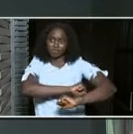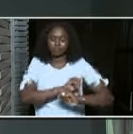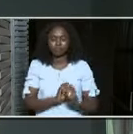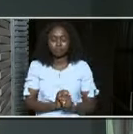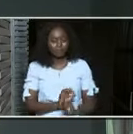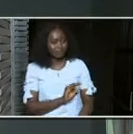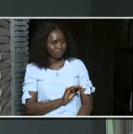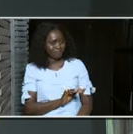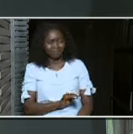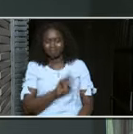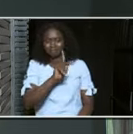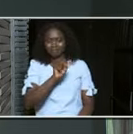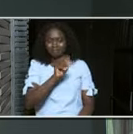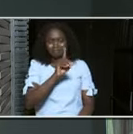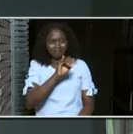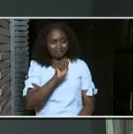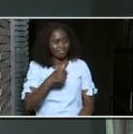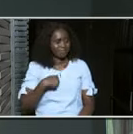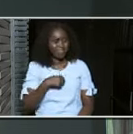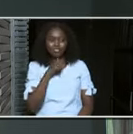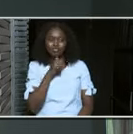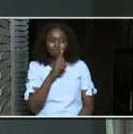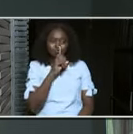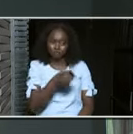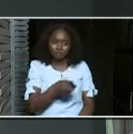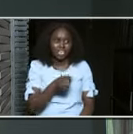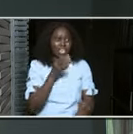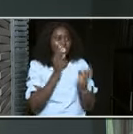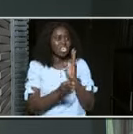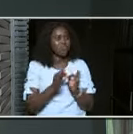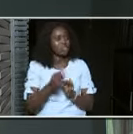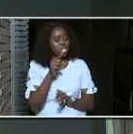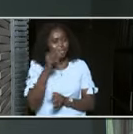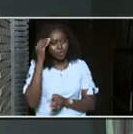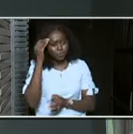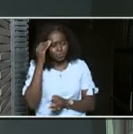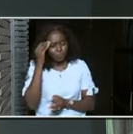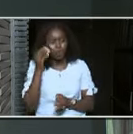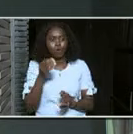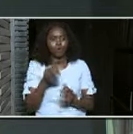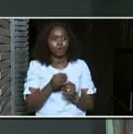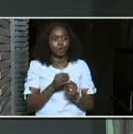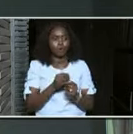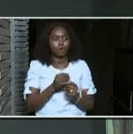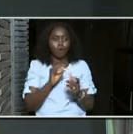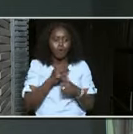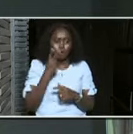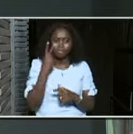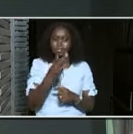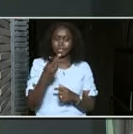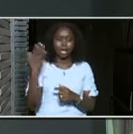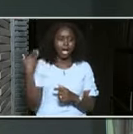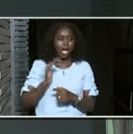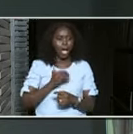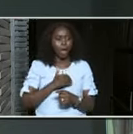sure, Kadria, if you know or saw our blueprint. We